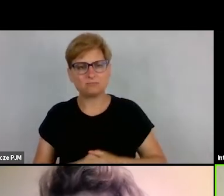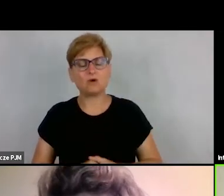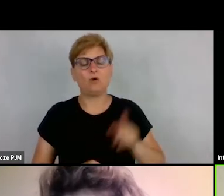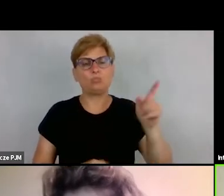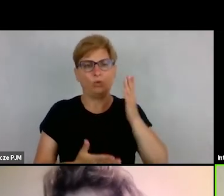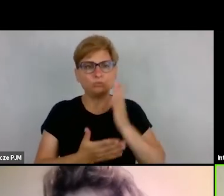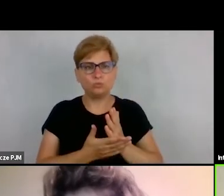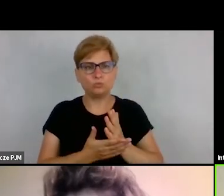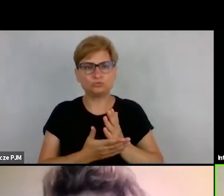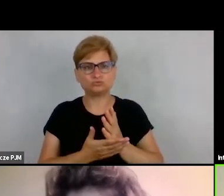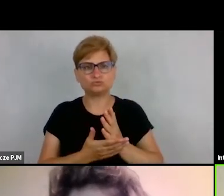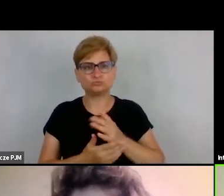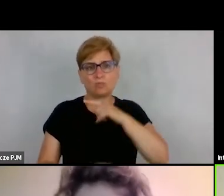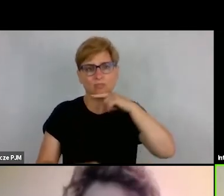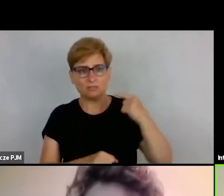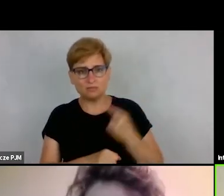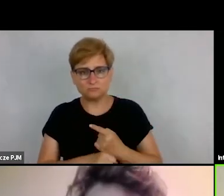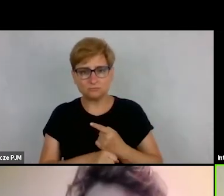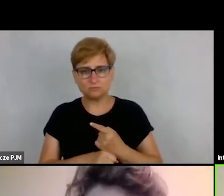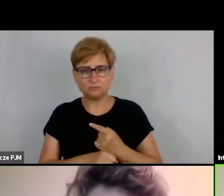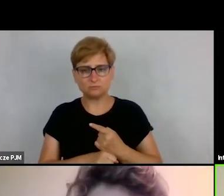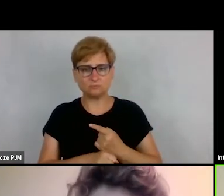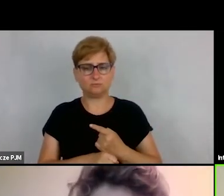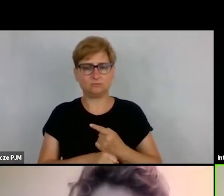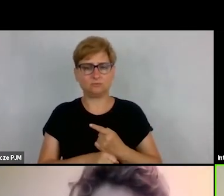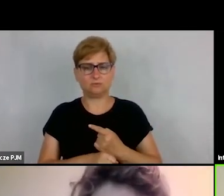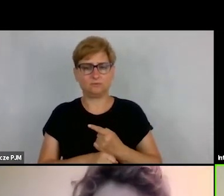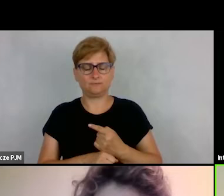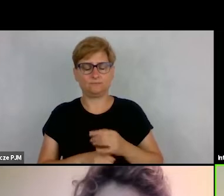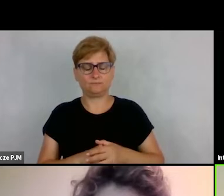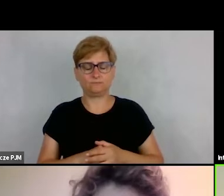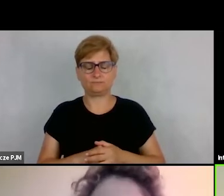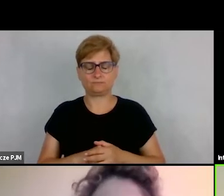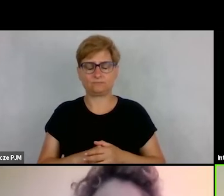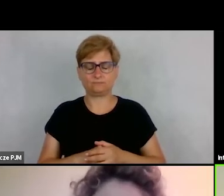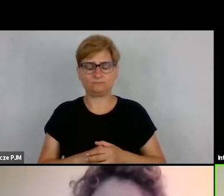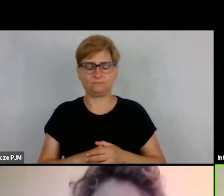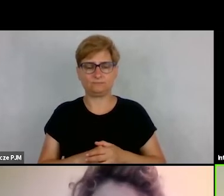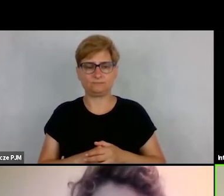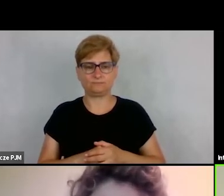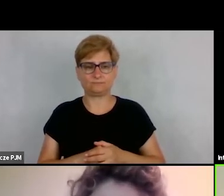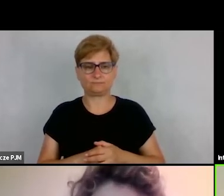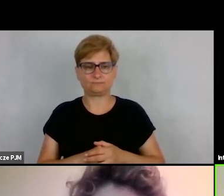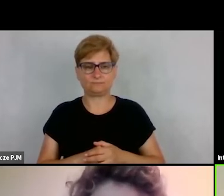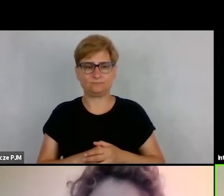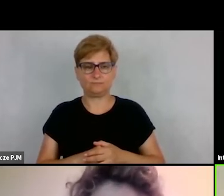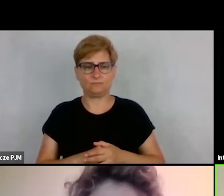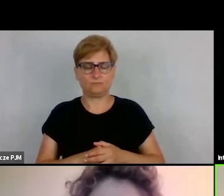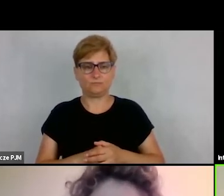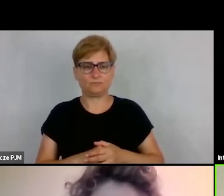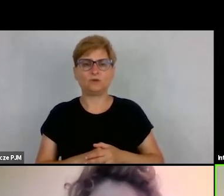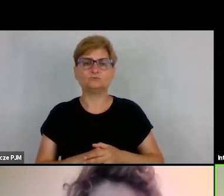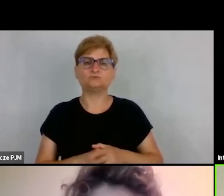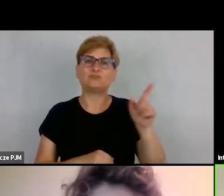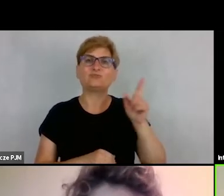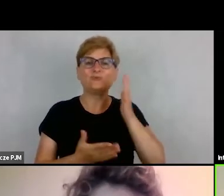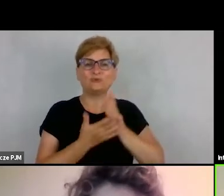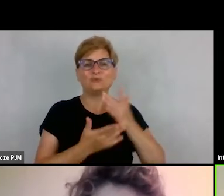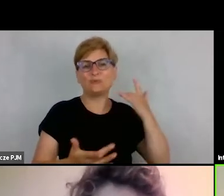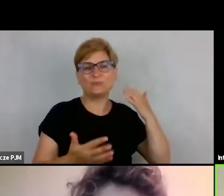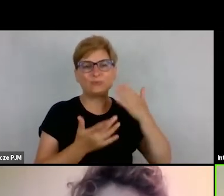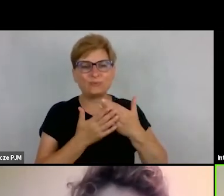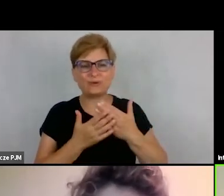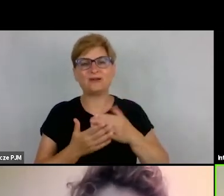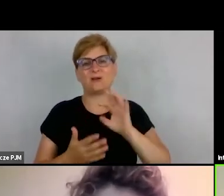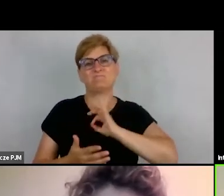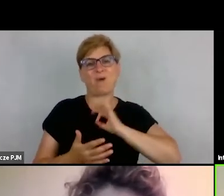public health and human rights issues. It's a deeply personal commitment. And so I want to say just a few words about that. I